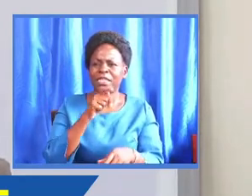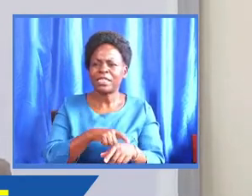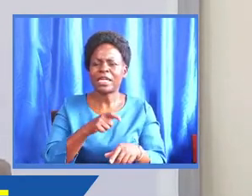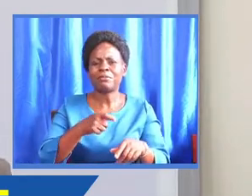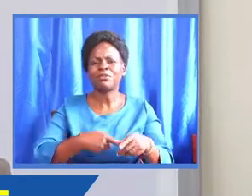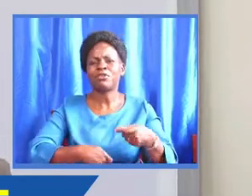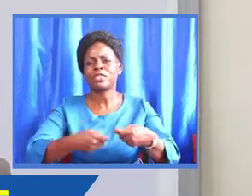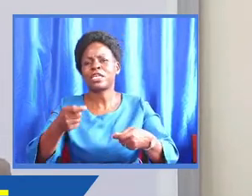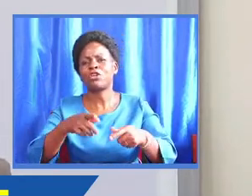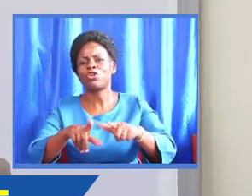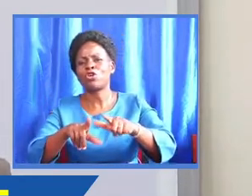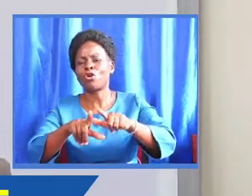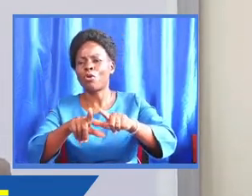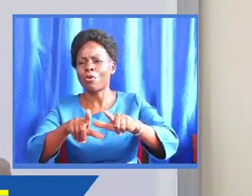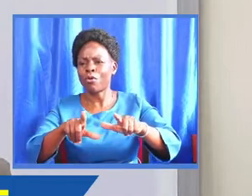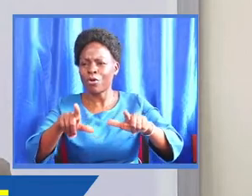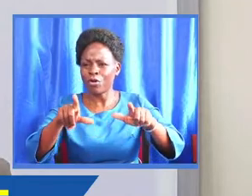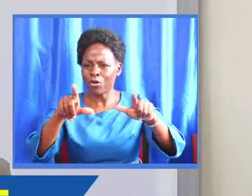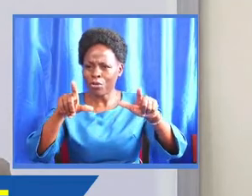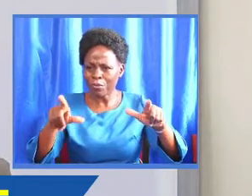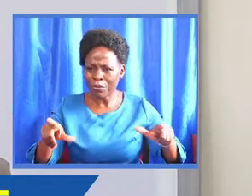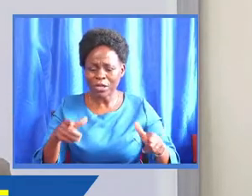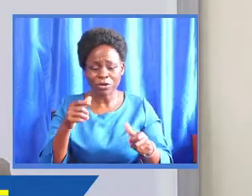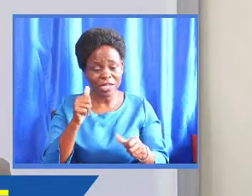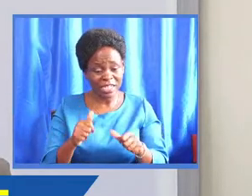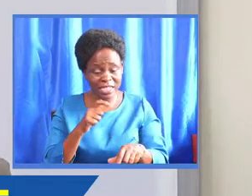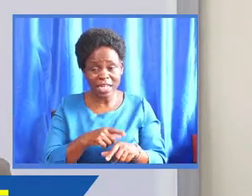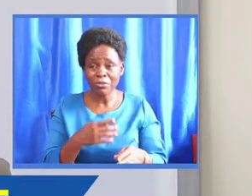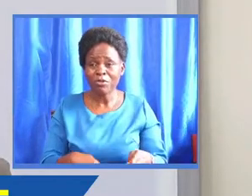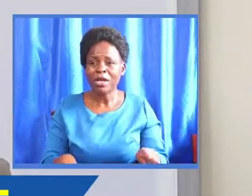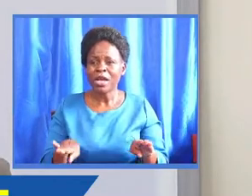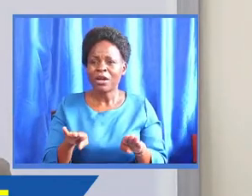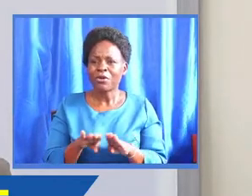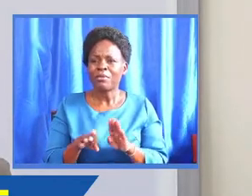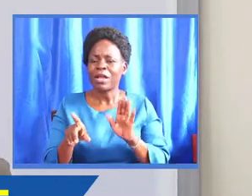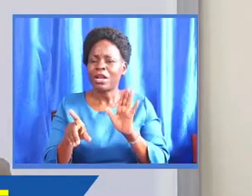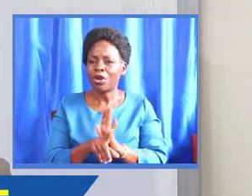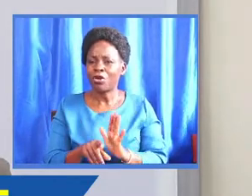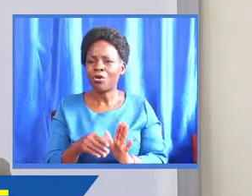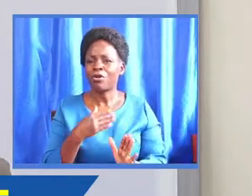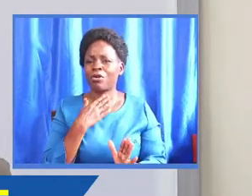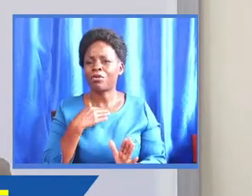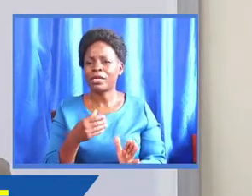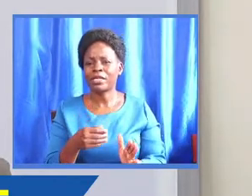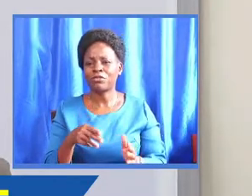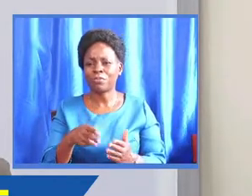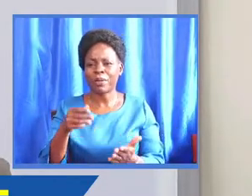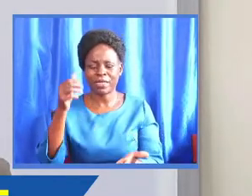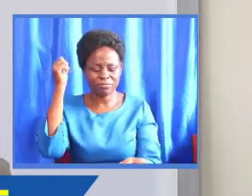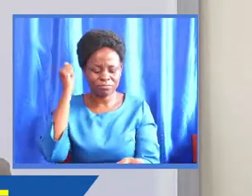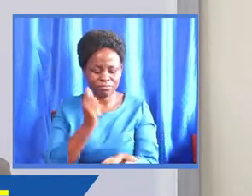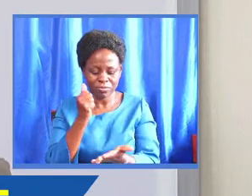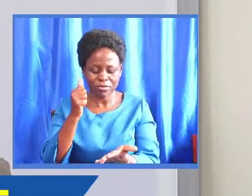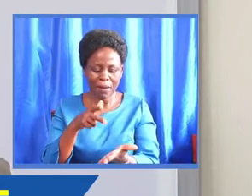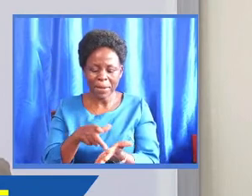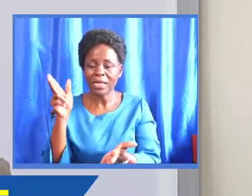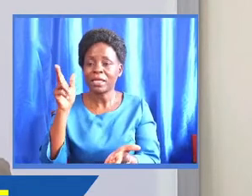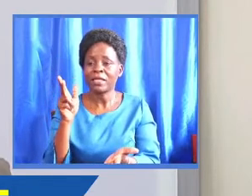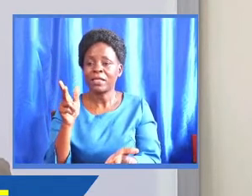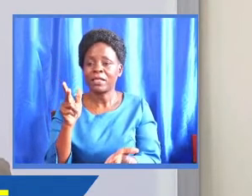your property or each time you make an agreement, the law requires us to pay stamp duty on that